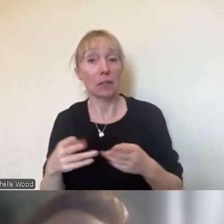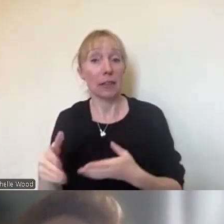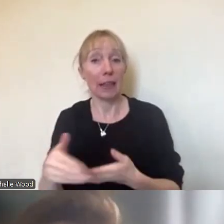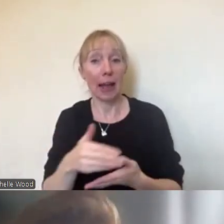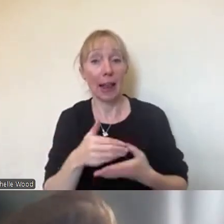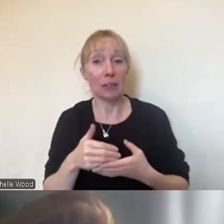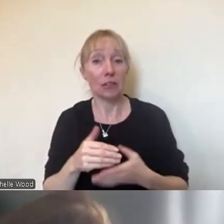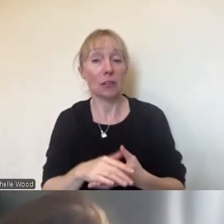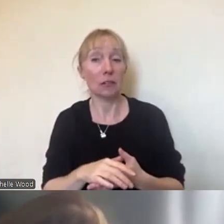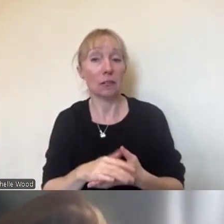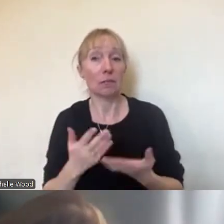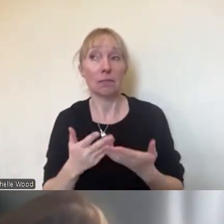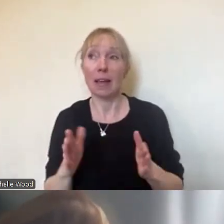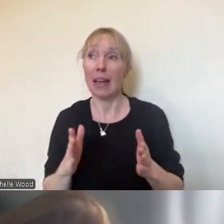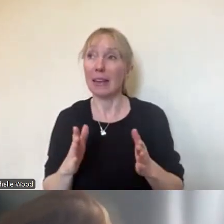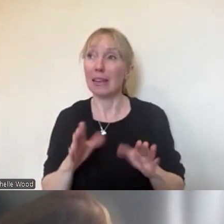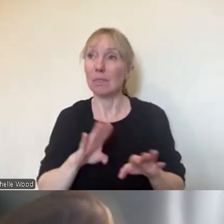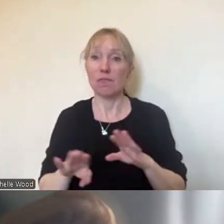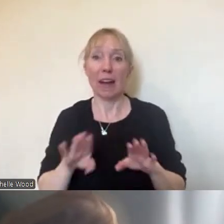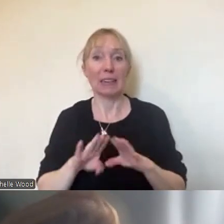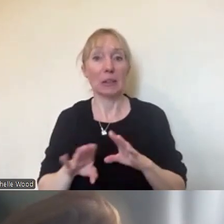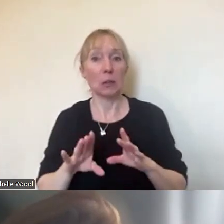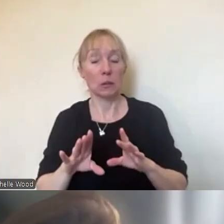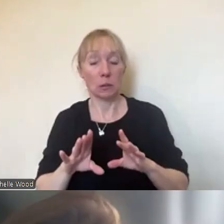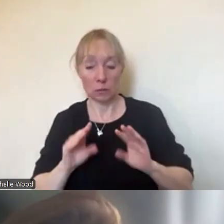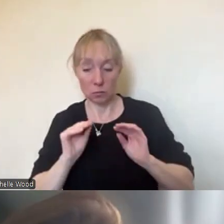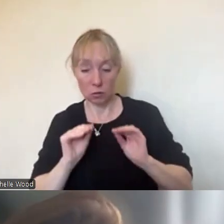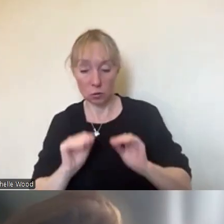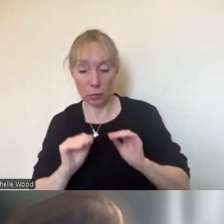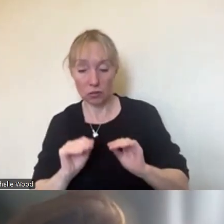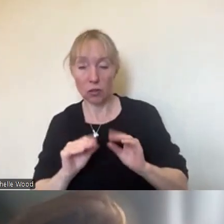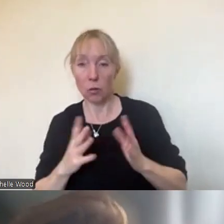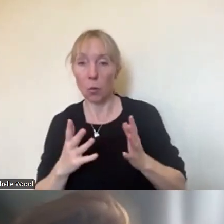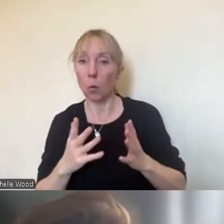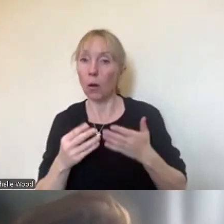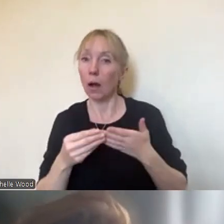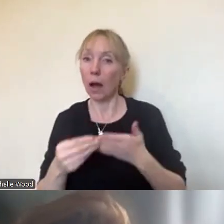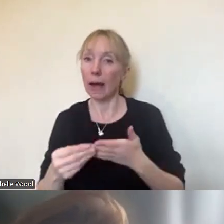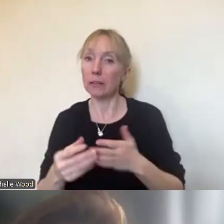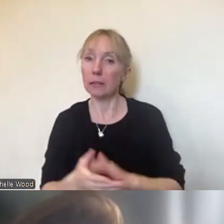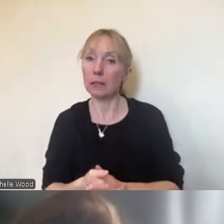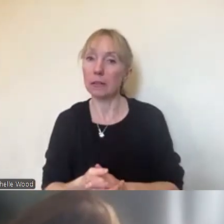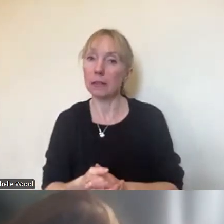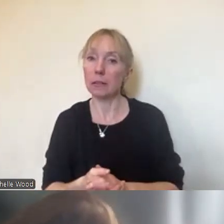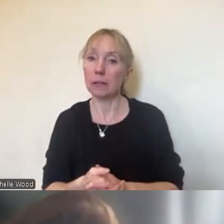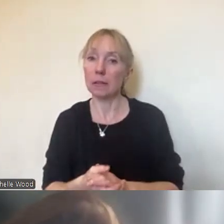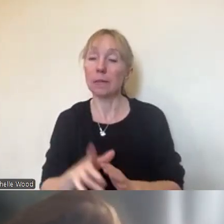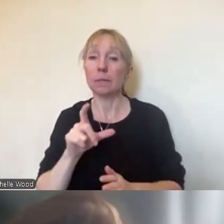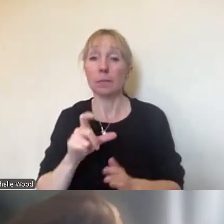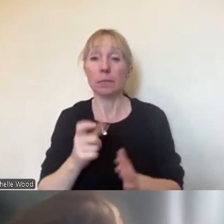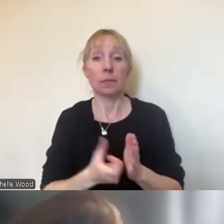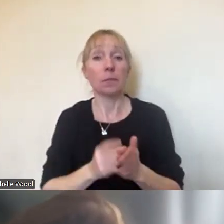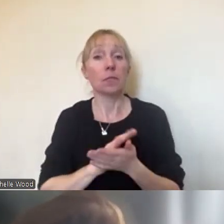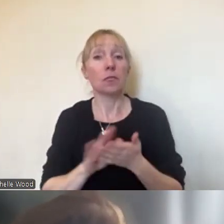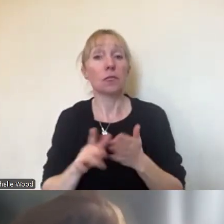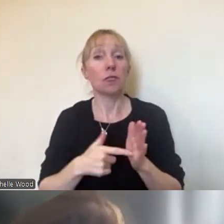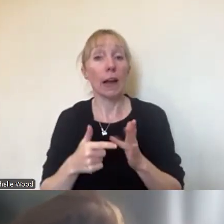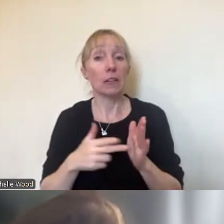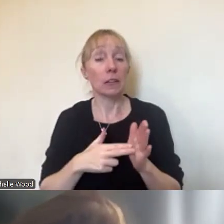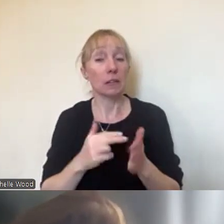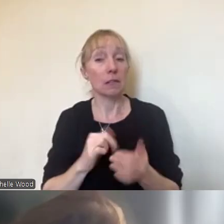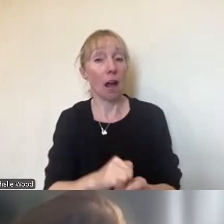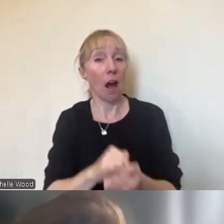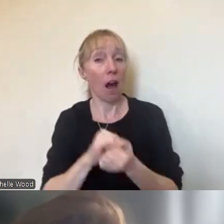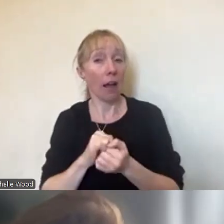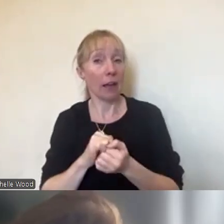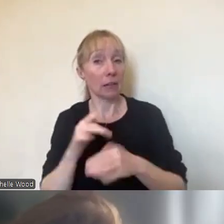kind of practical tuition or guidance given? So the Crichton did hire professional tutors to